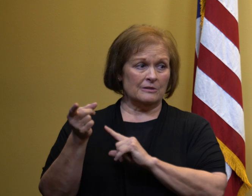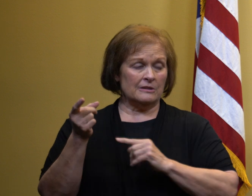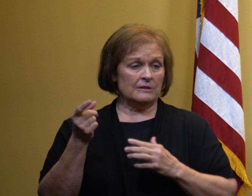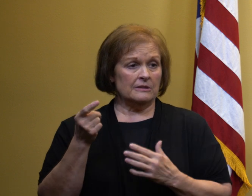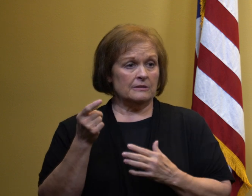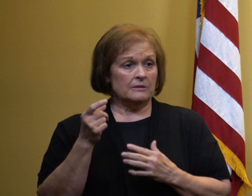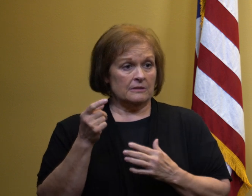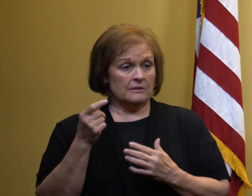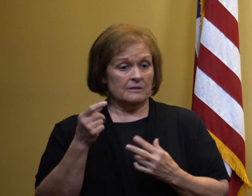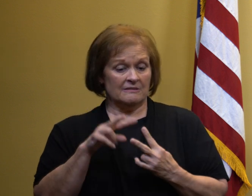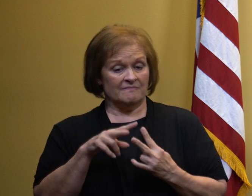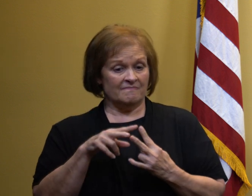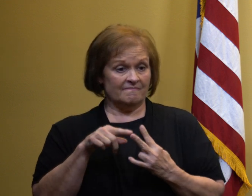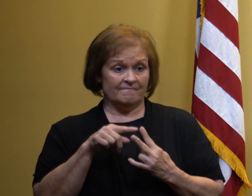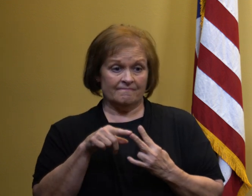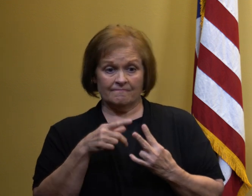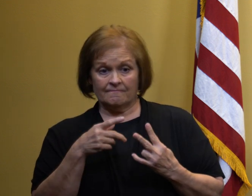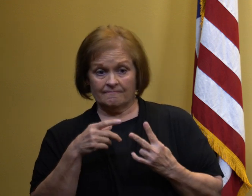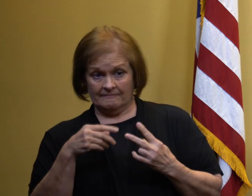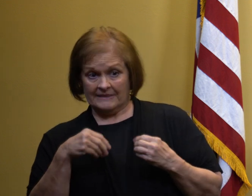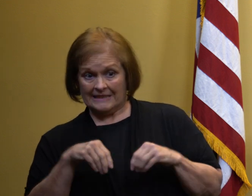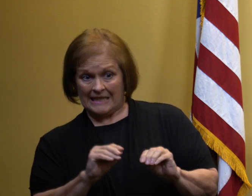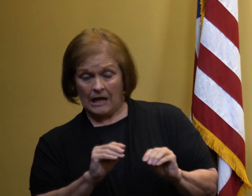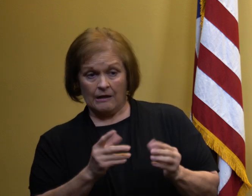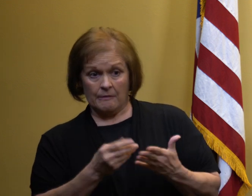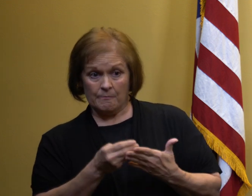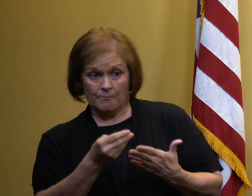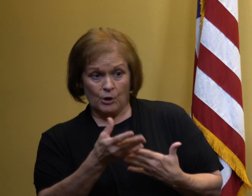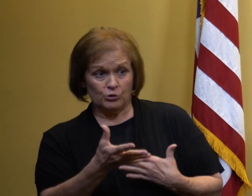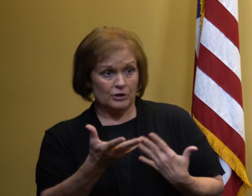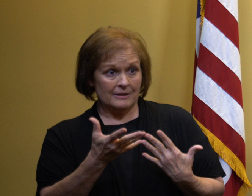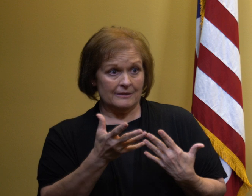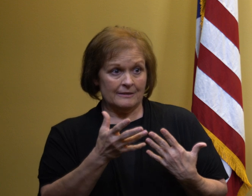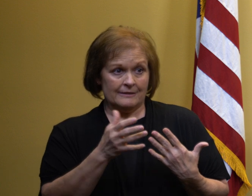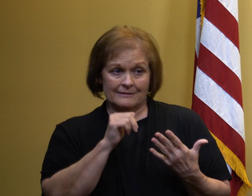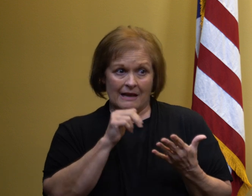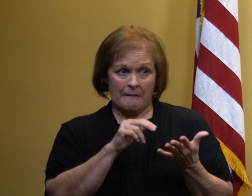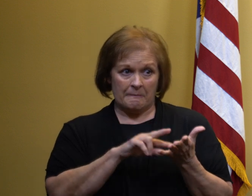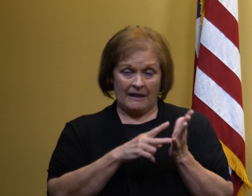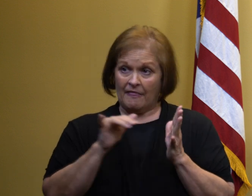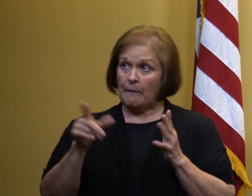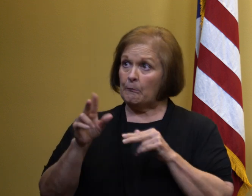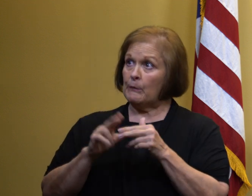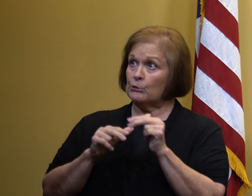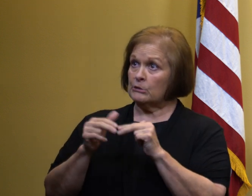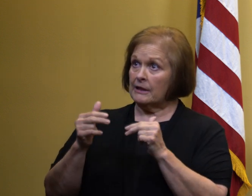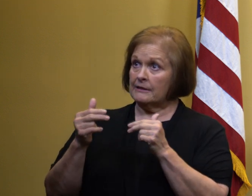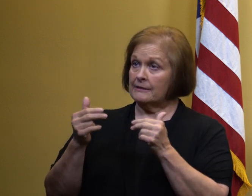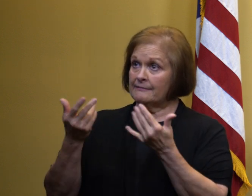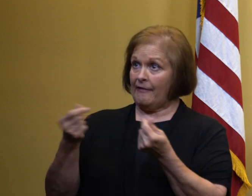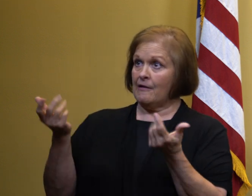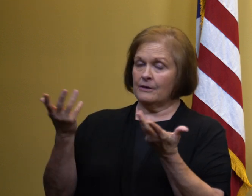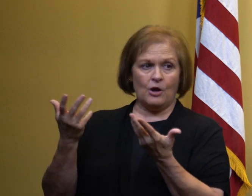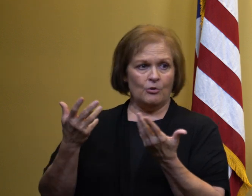it going to a sale and being purchased doesn't take away the existing conditions. However, when you do